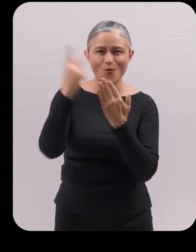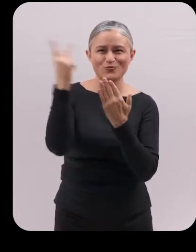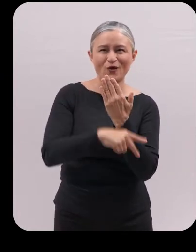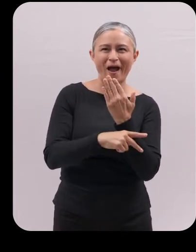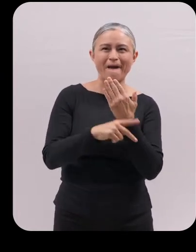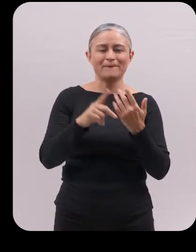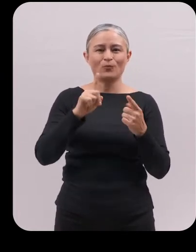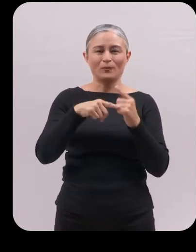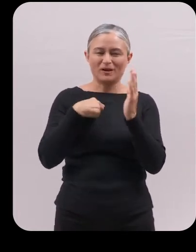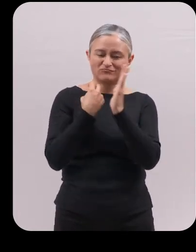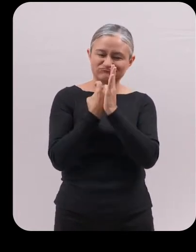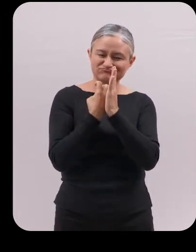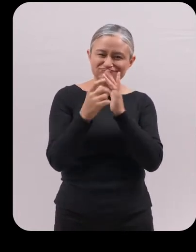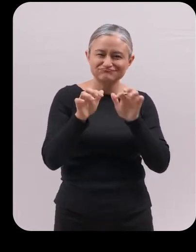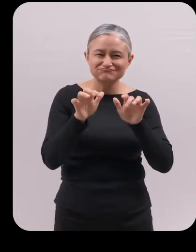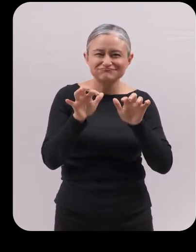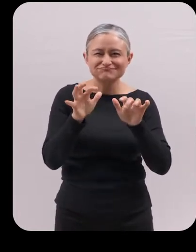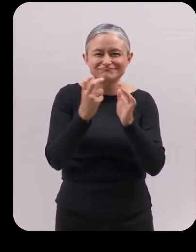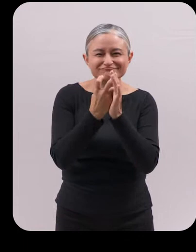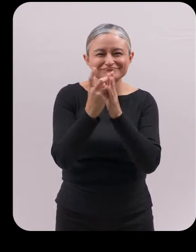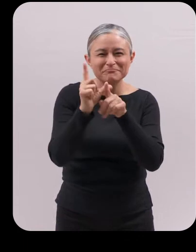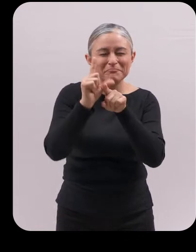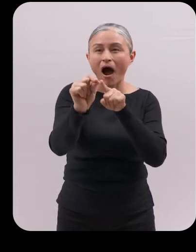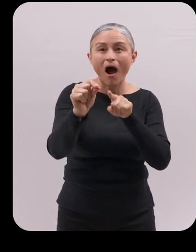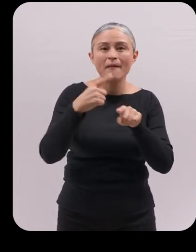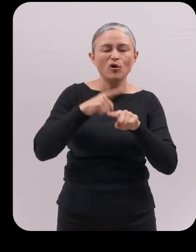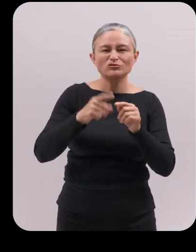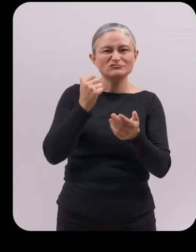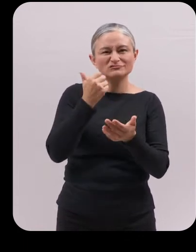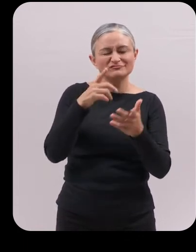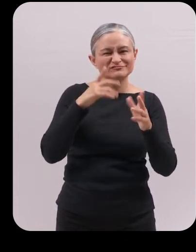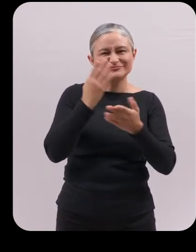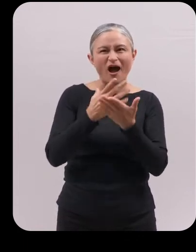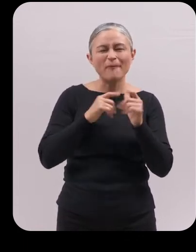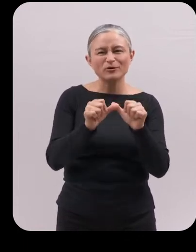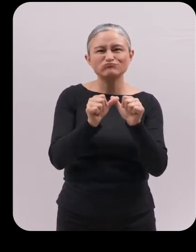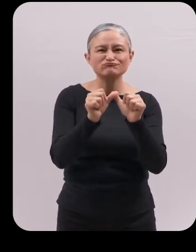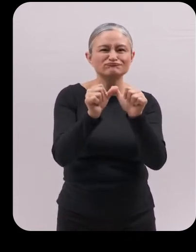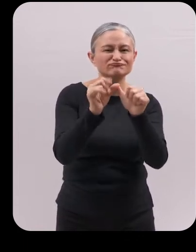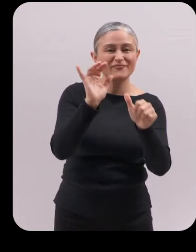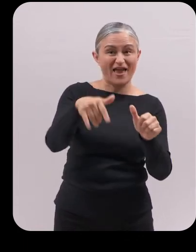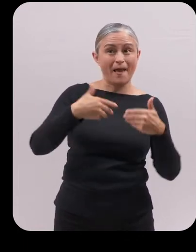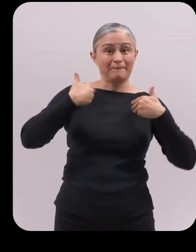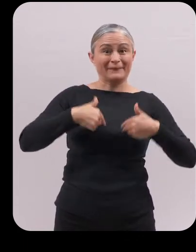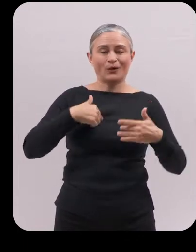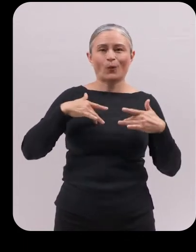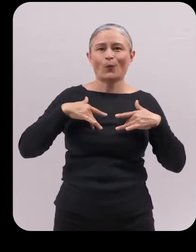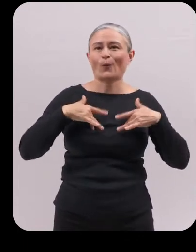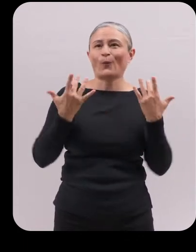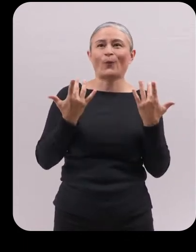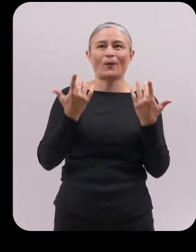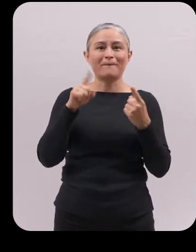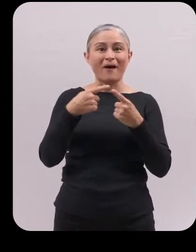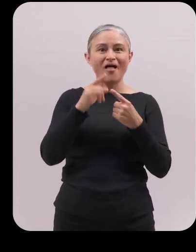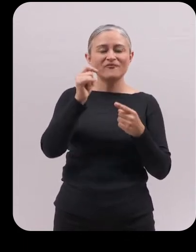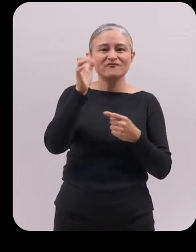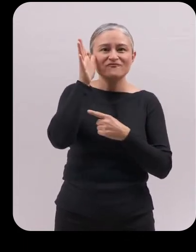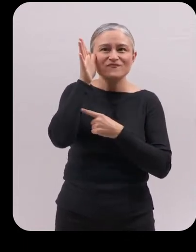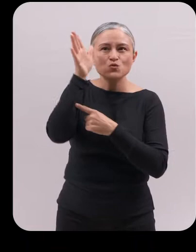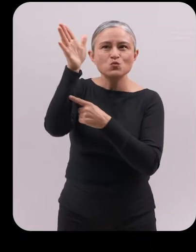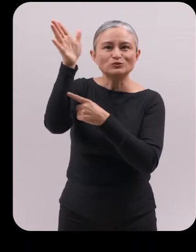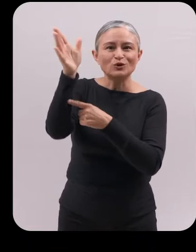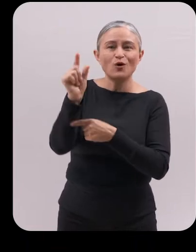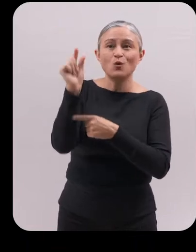I'm unstoppable. I don't know if you know this about me, but I'm really excited about the future. And Google's